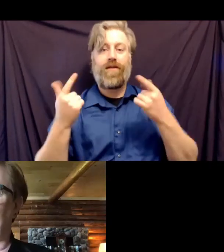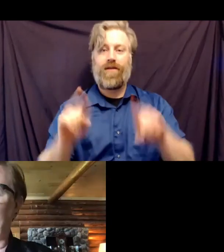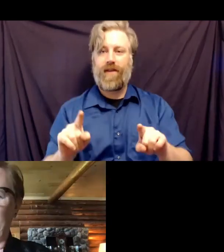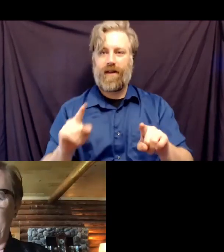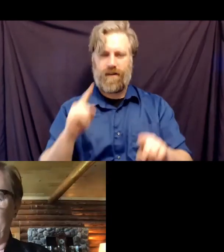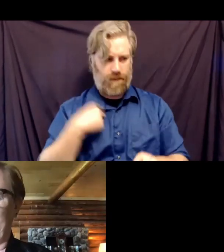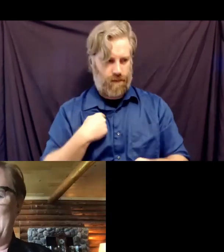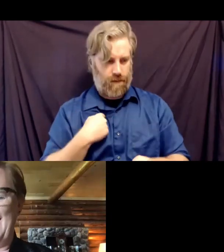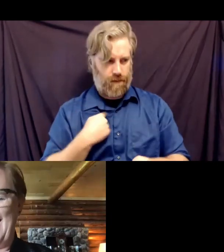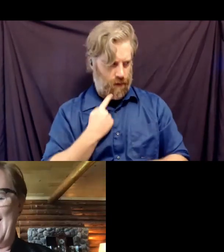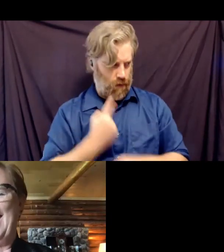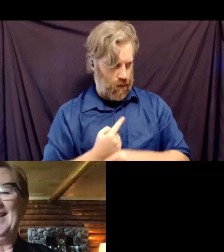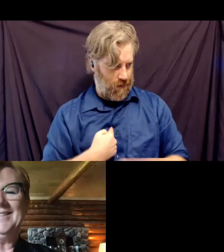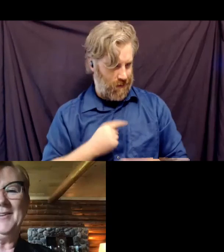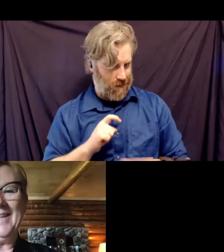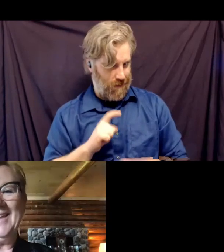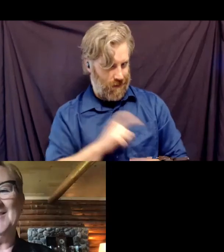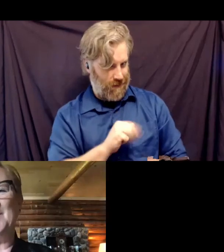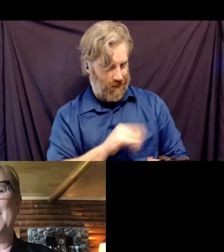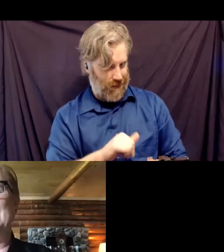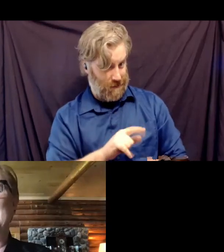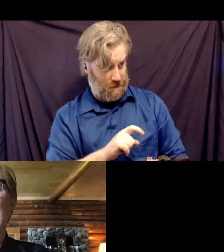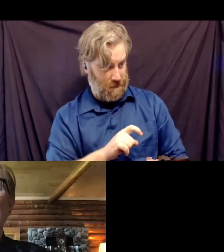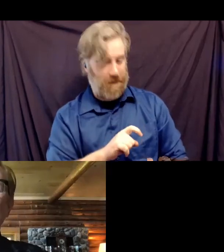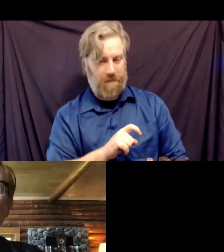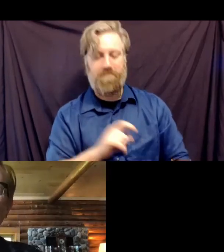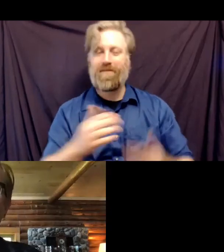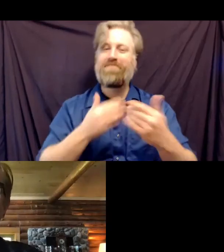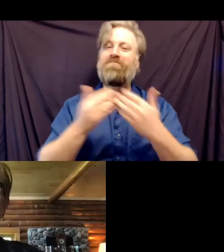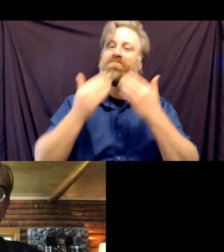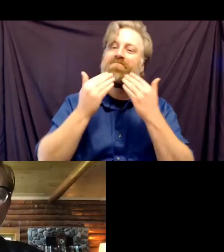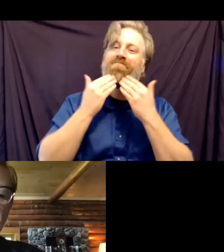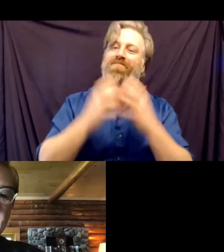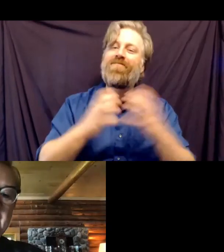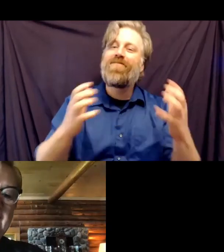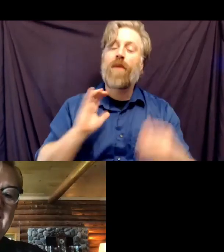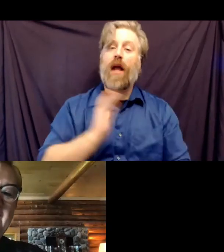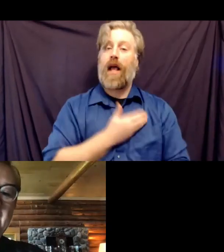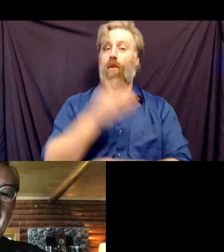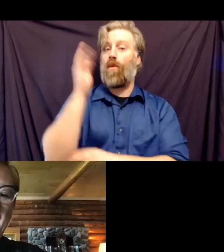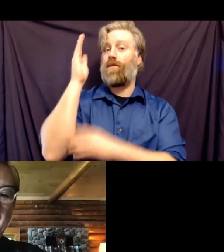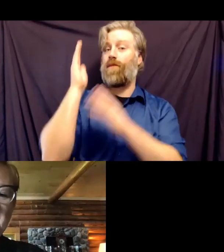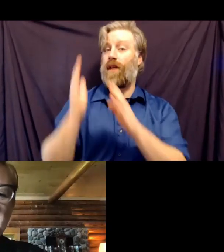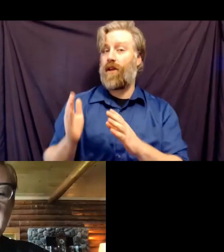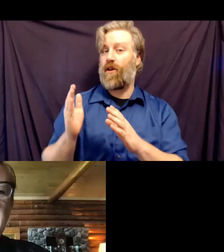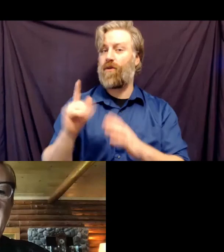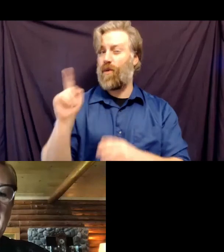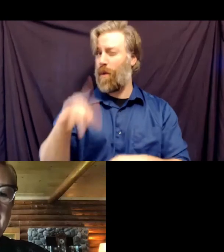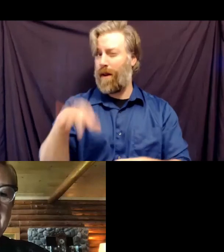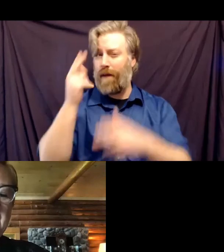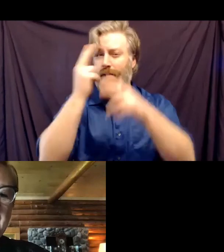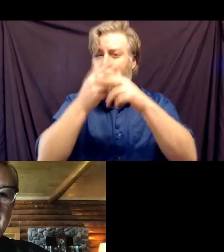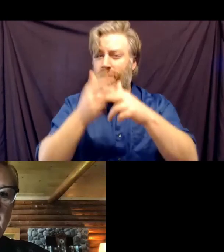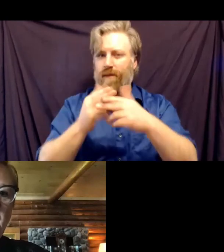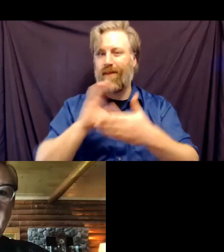Did I have that right, Amy? So thank you so much. You can find all of our speakers listed on the calendar,